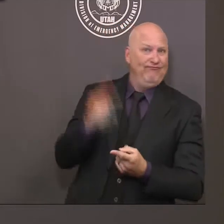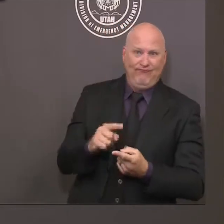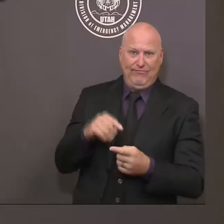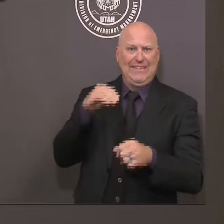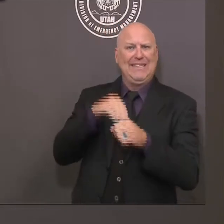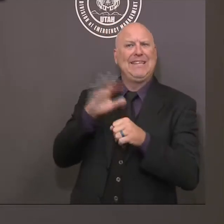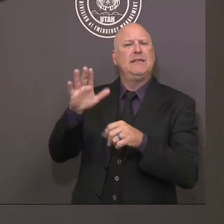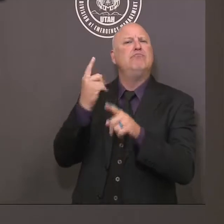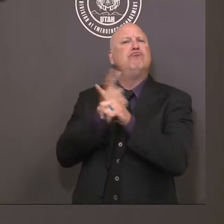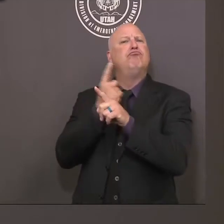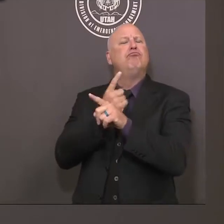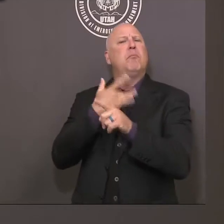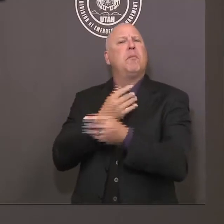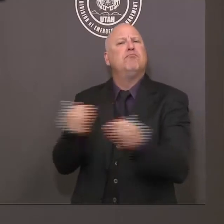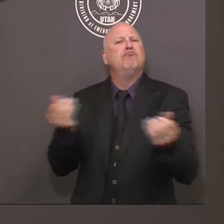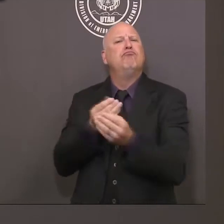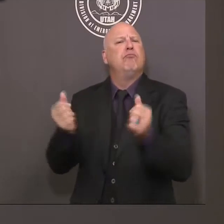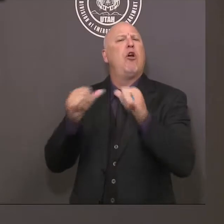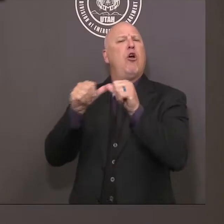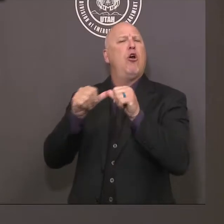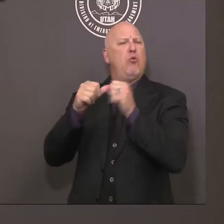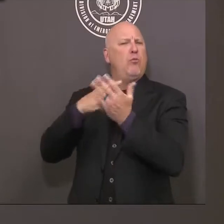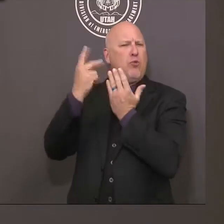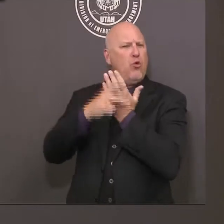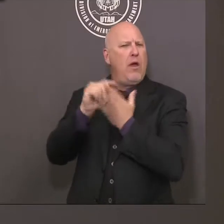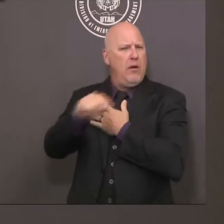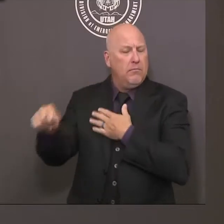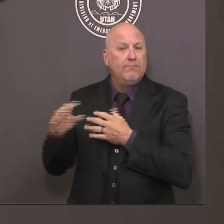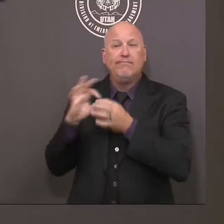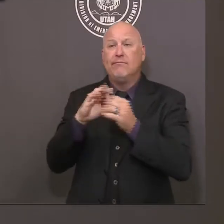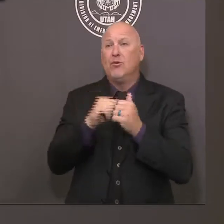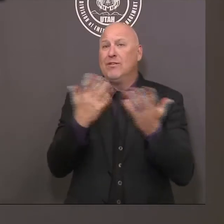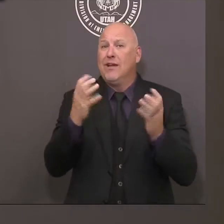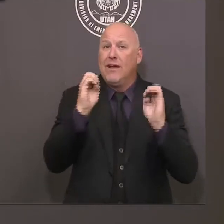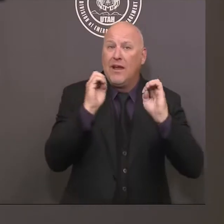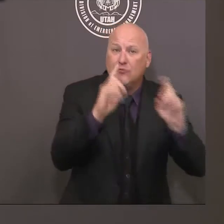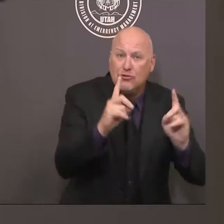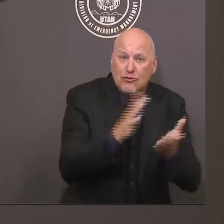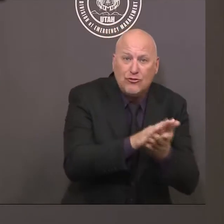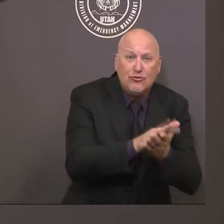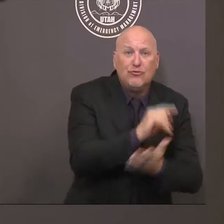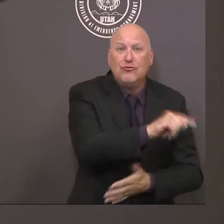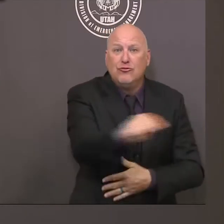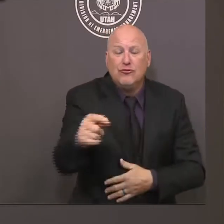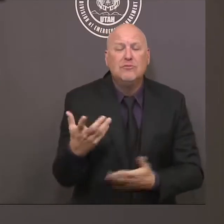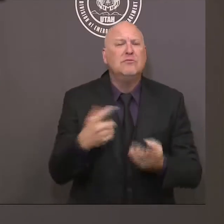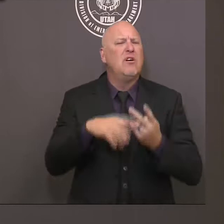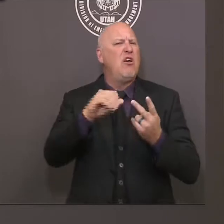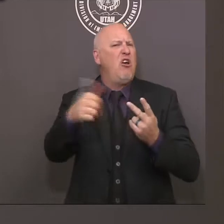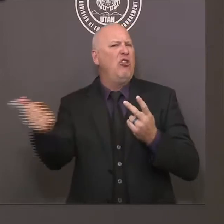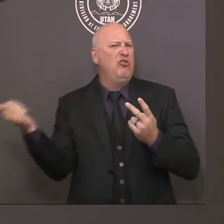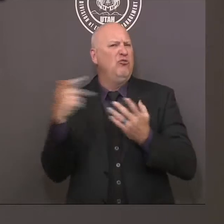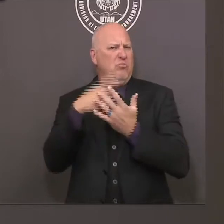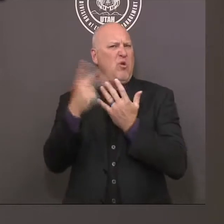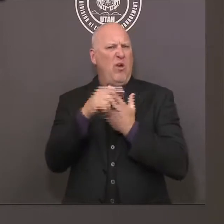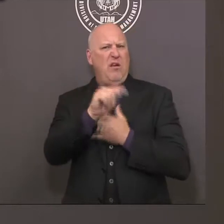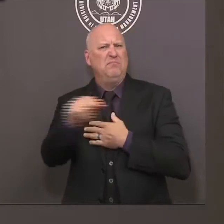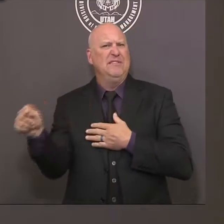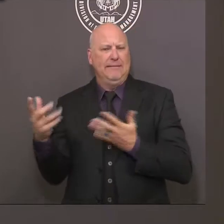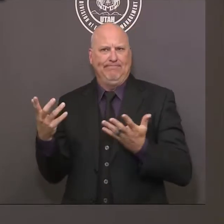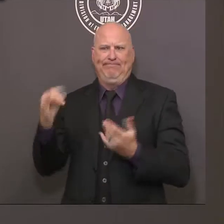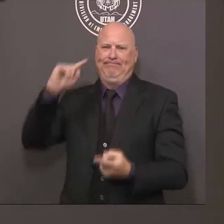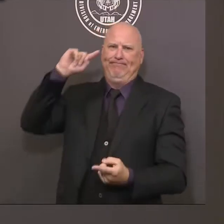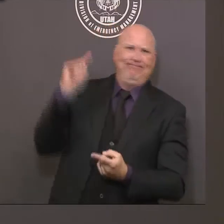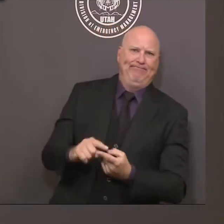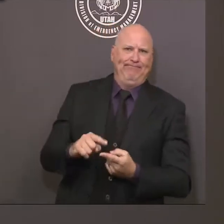surprise to anybody who's been following what's taking place with this worldwide pandemic. It's economic chaos really throughout the world,